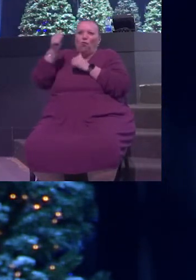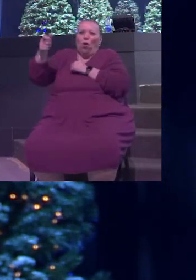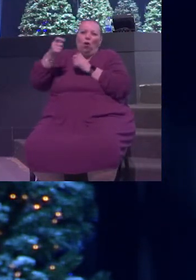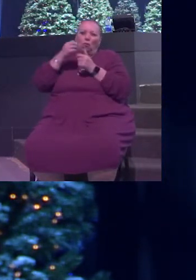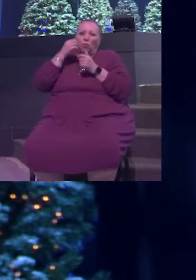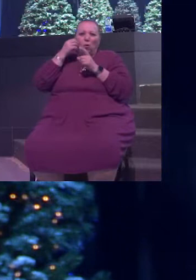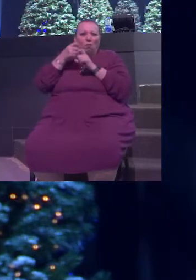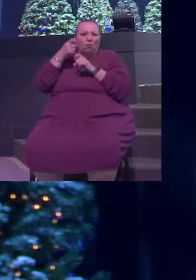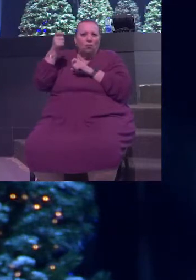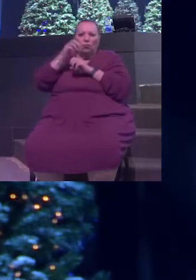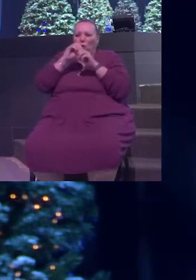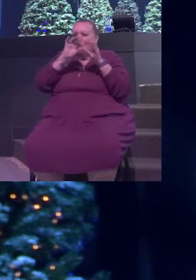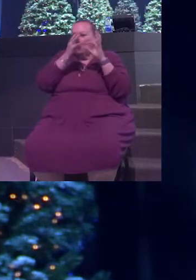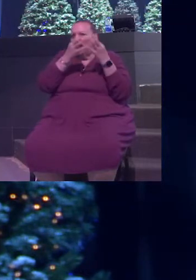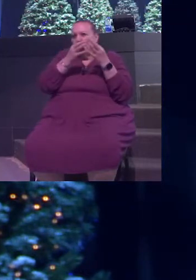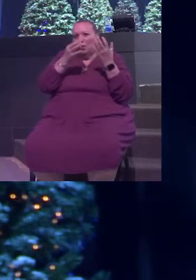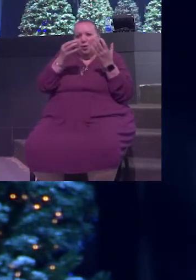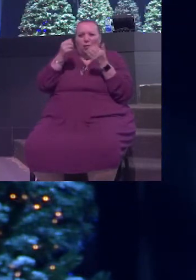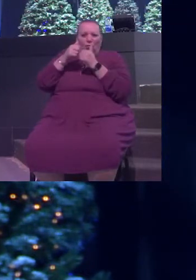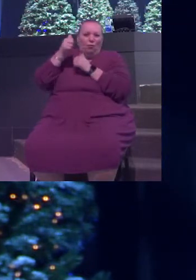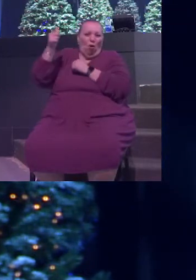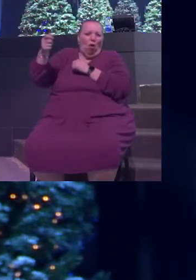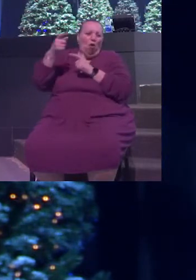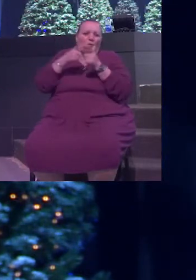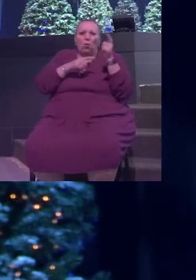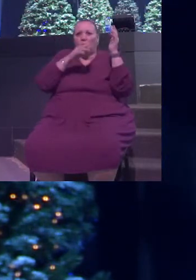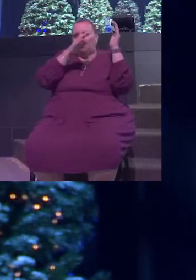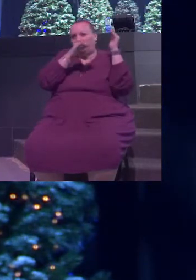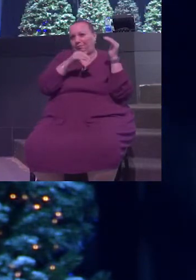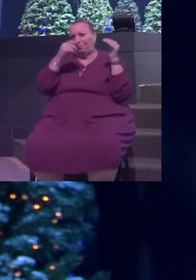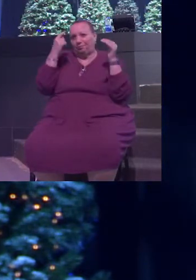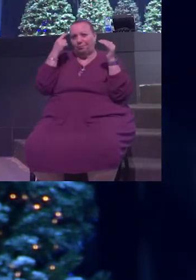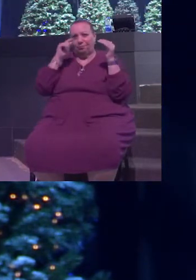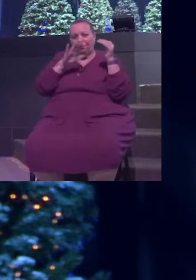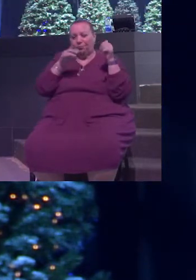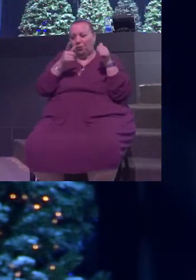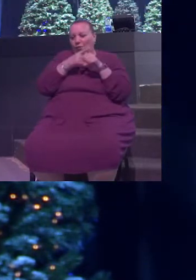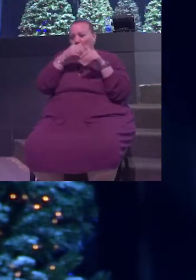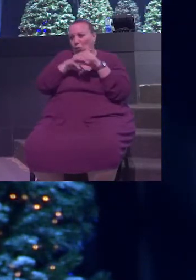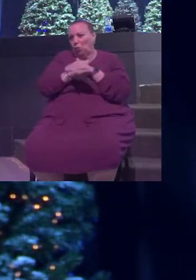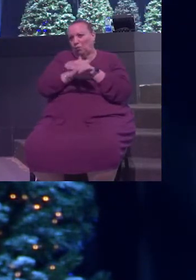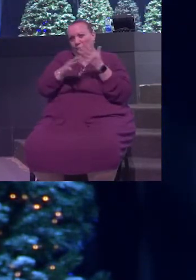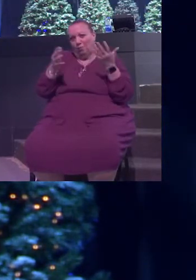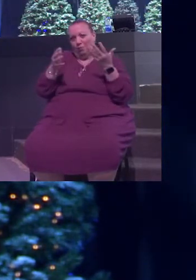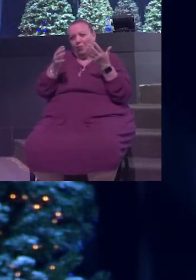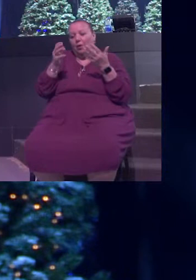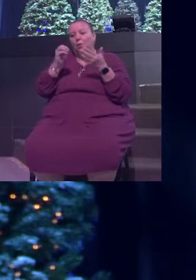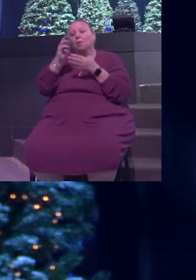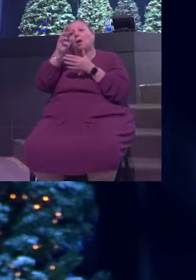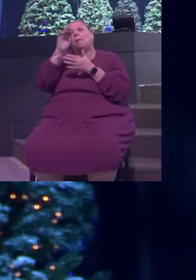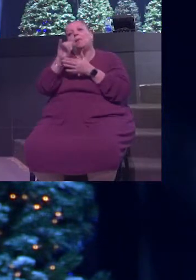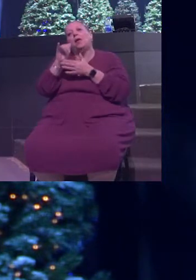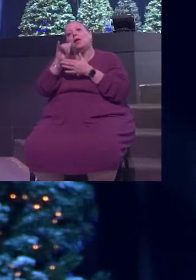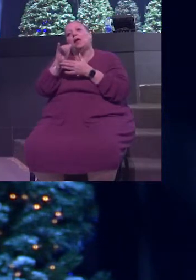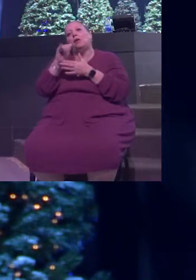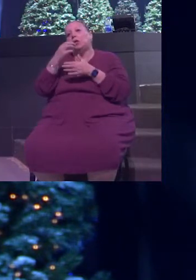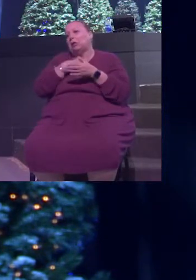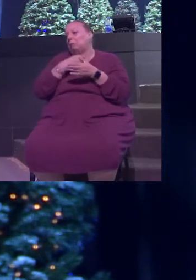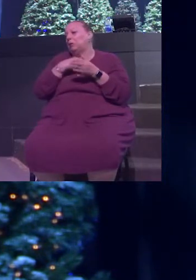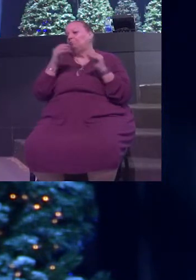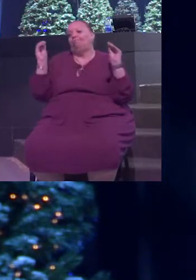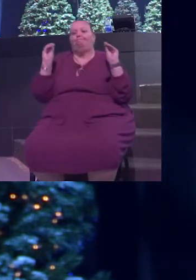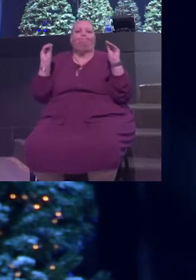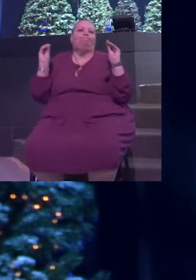family, far from what she had expected for her firstborn. But Mary makes no